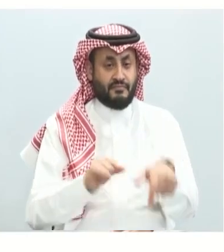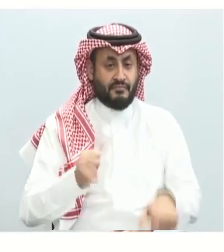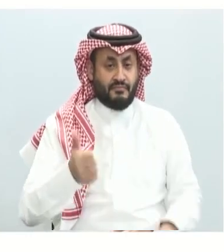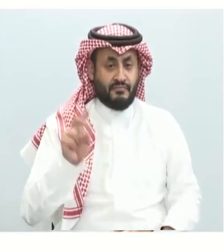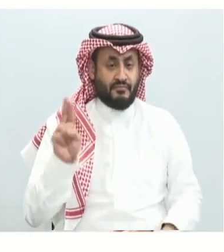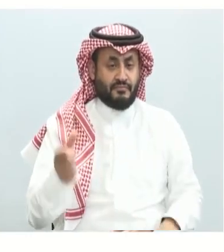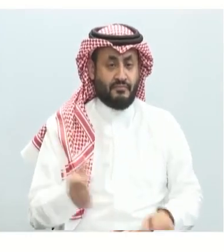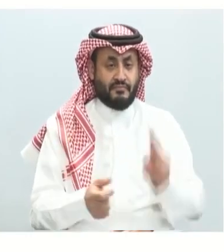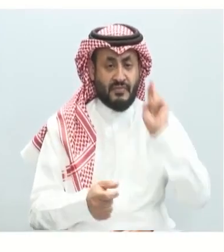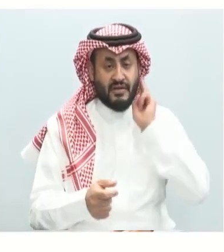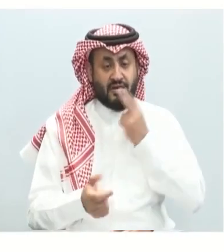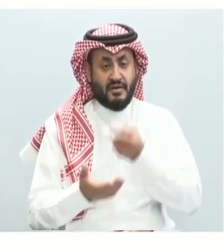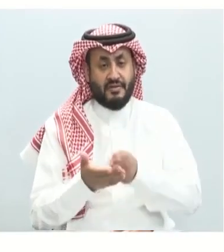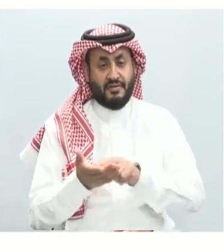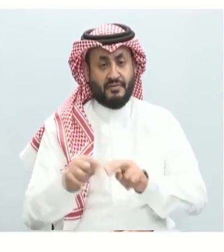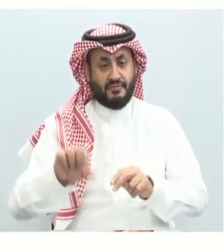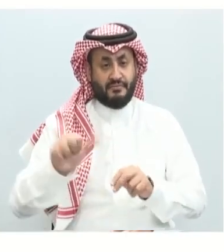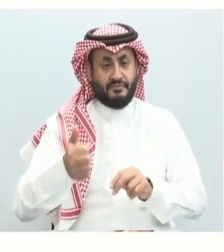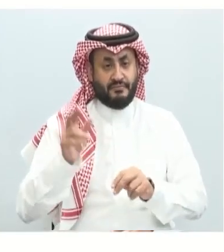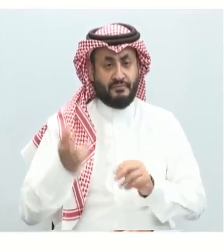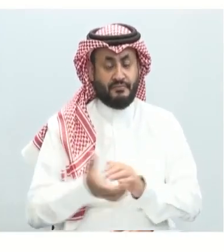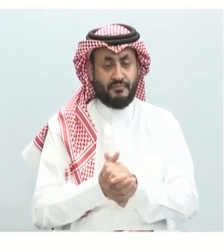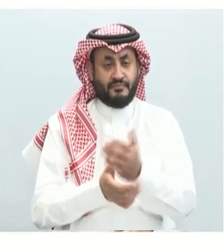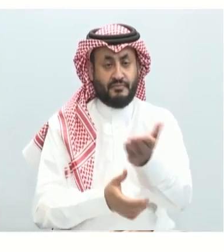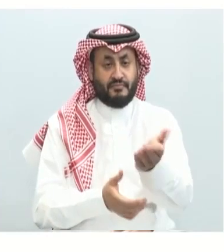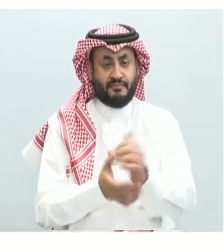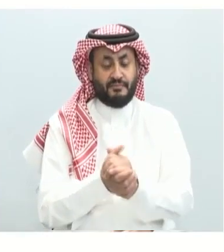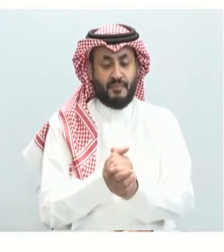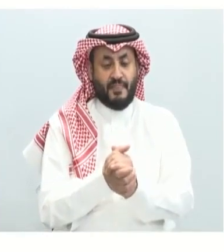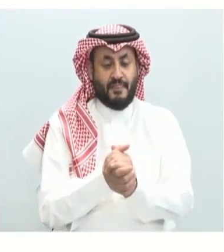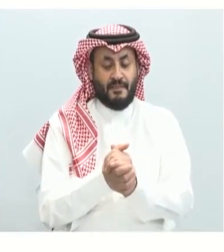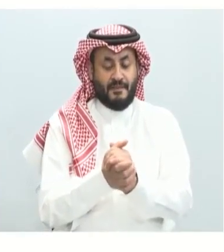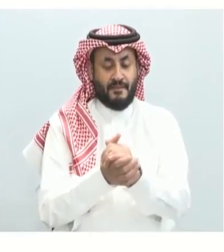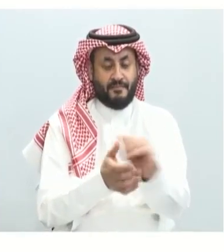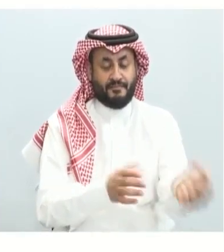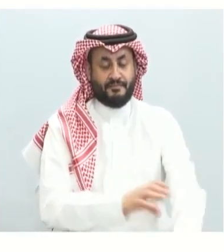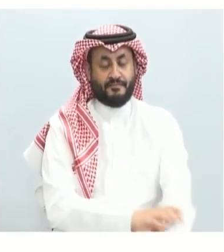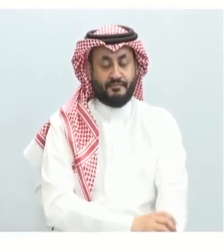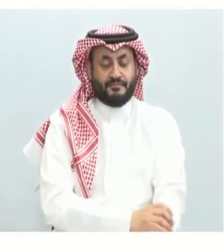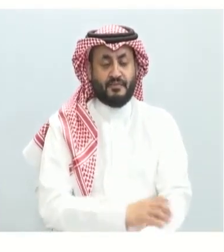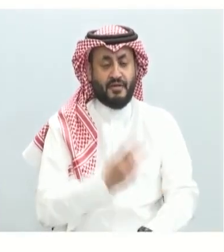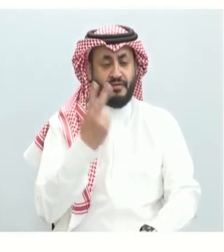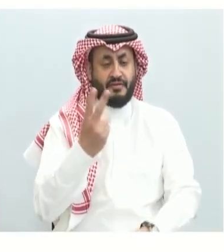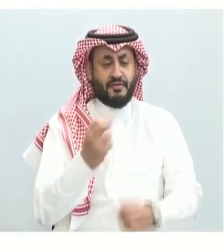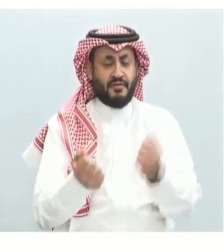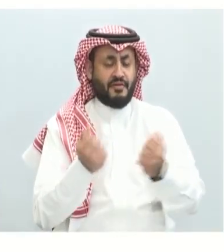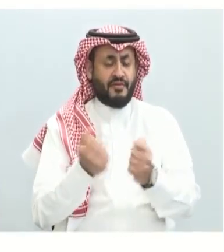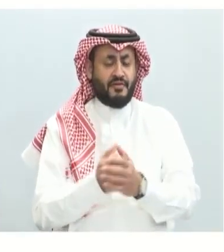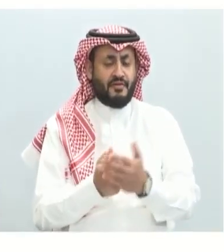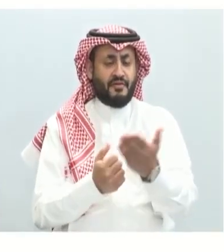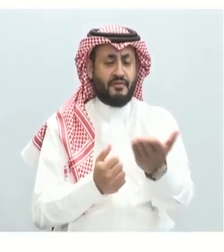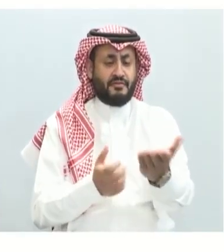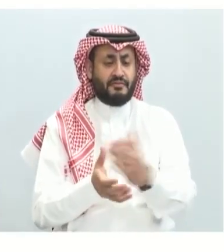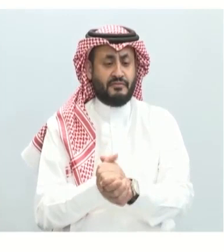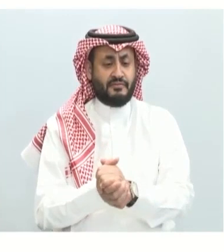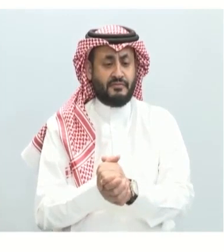Harbi, and the sign language by Mr. Fawaz Al Agil. So let's begin. The second enrichment we're going to cover today